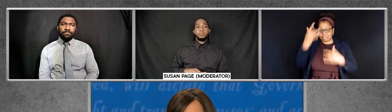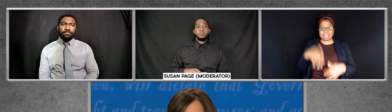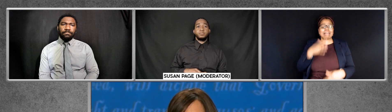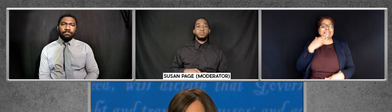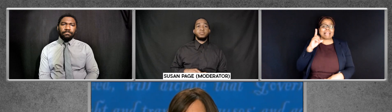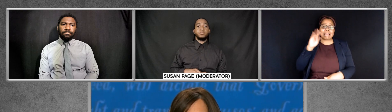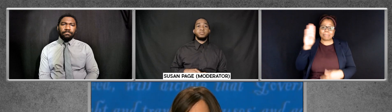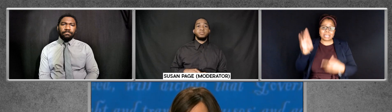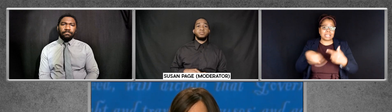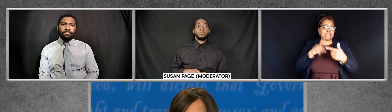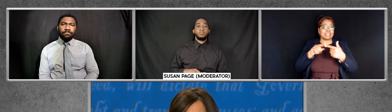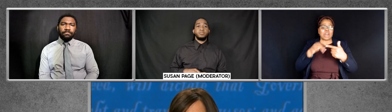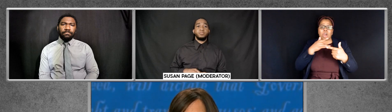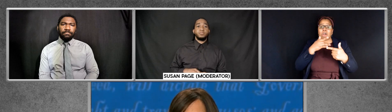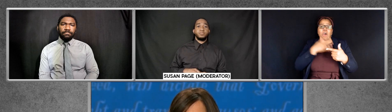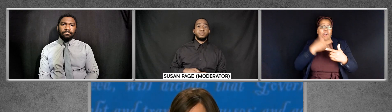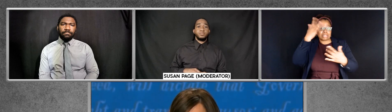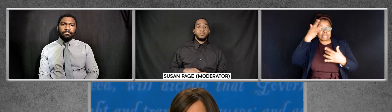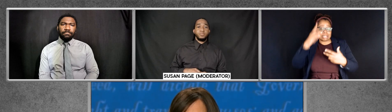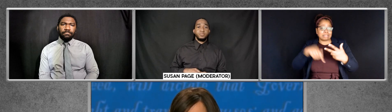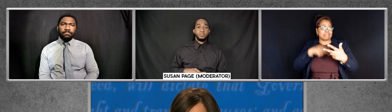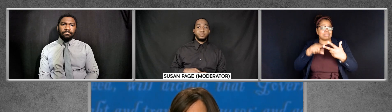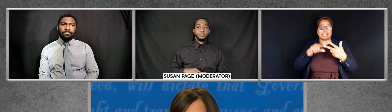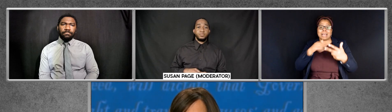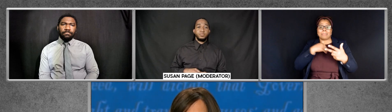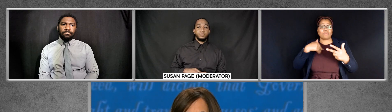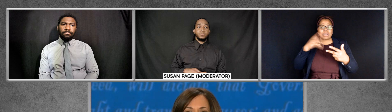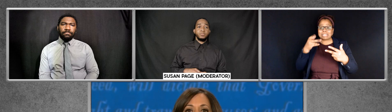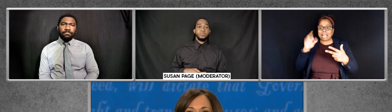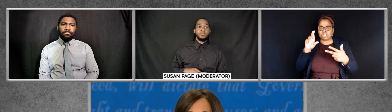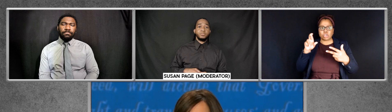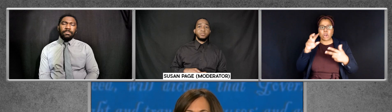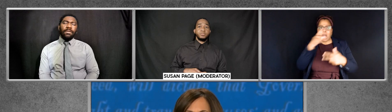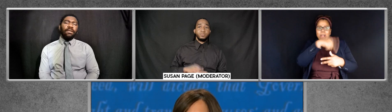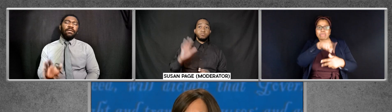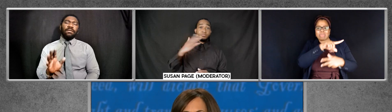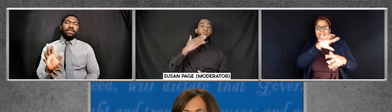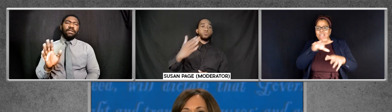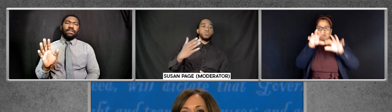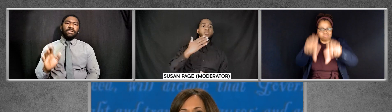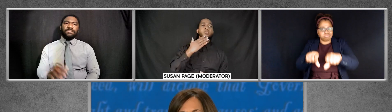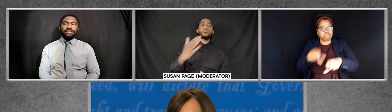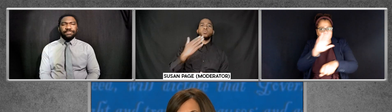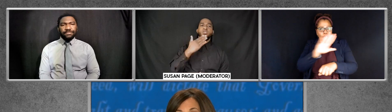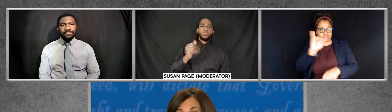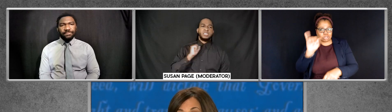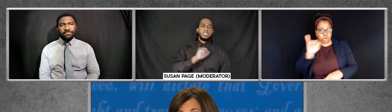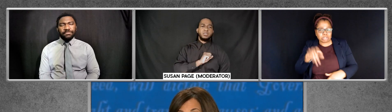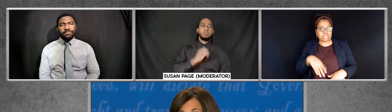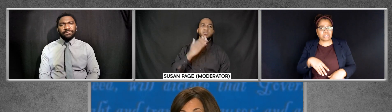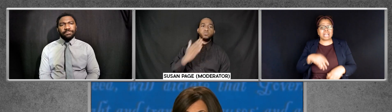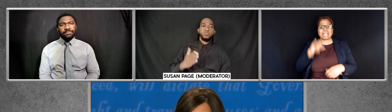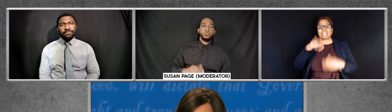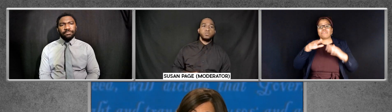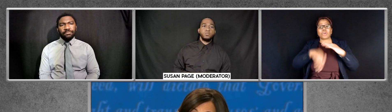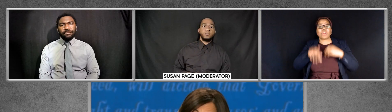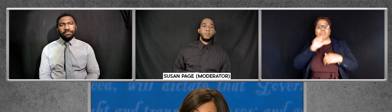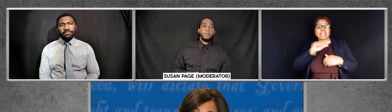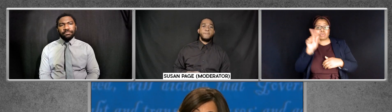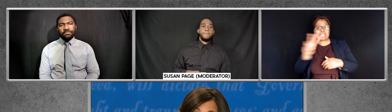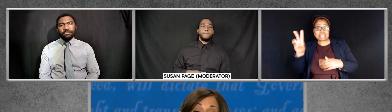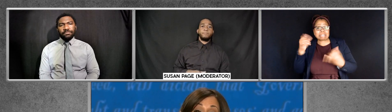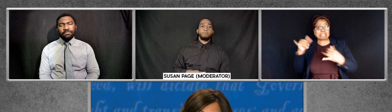you. If you love someone who has a pre-existing condition, they're coming for you. If you are under the age of 26 on your